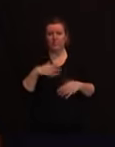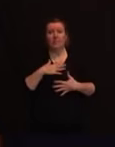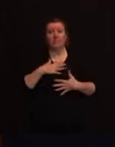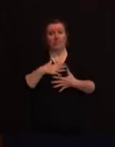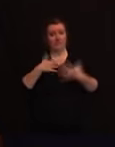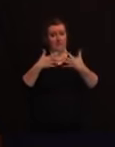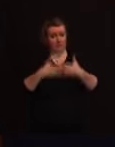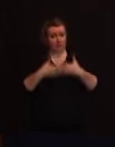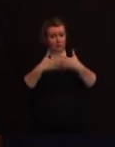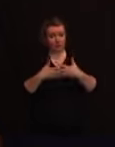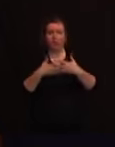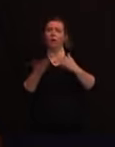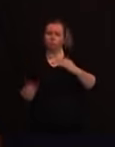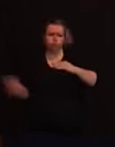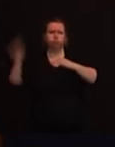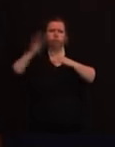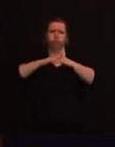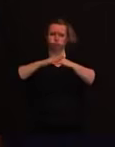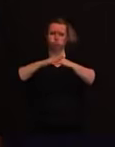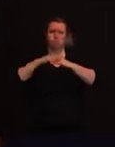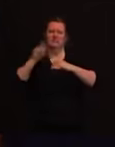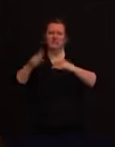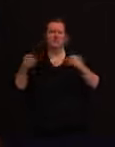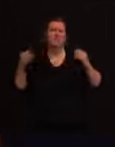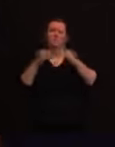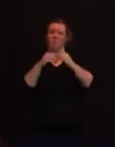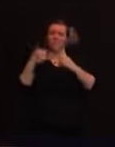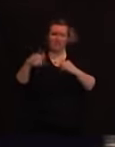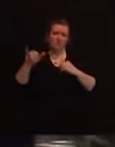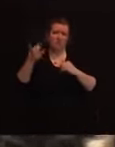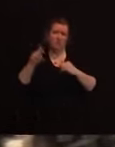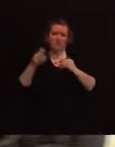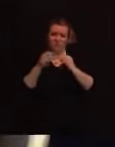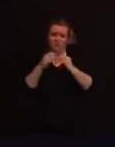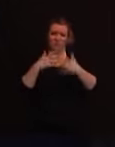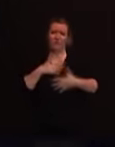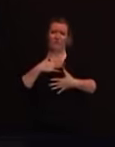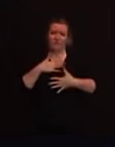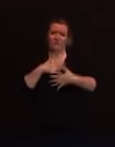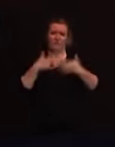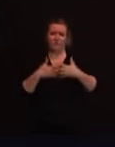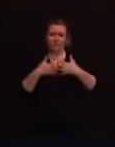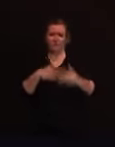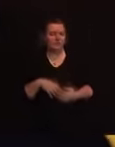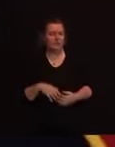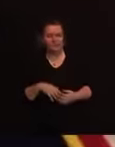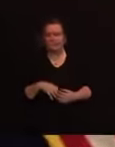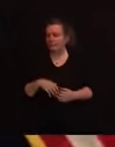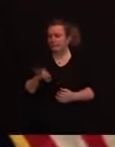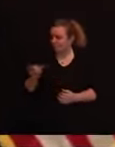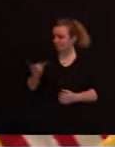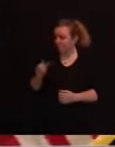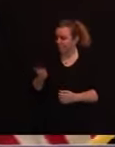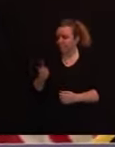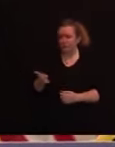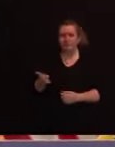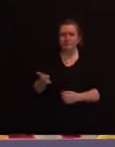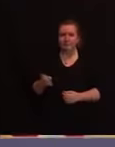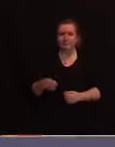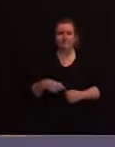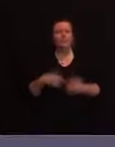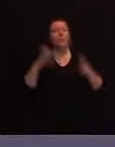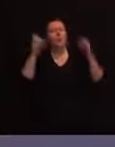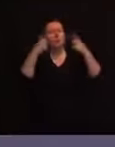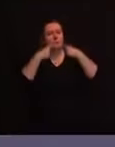still need our ventilators. You bet. I mean, just to repeat the public service announcement that I think we make at